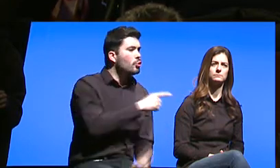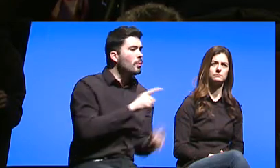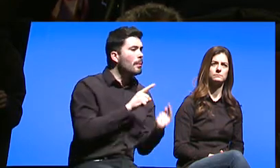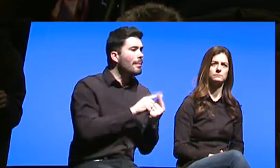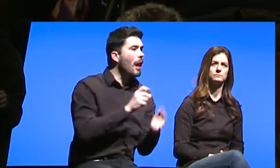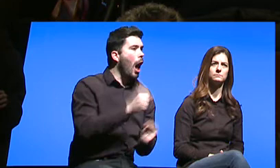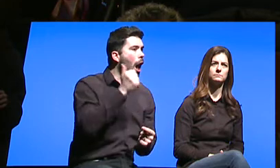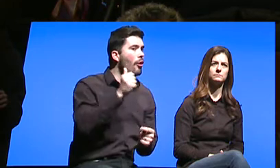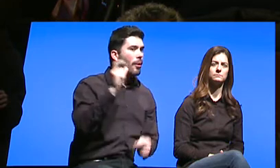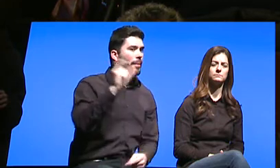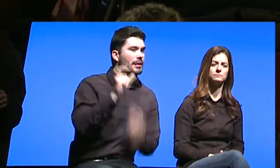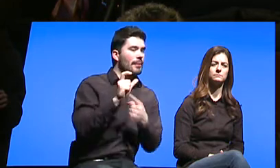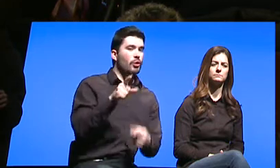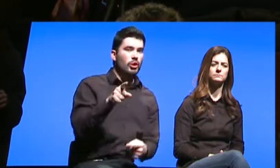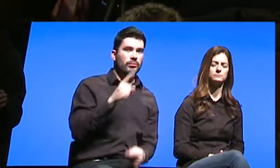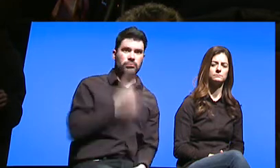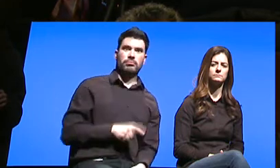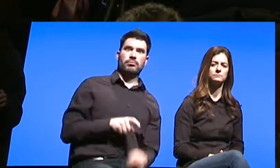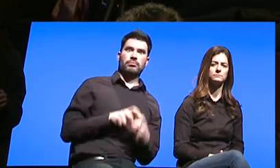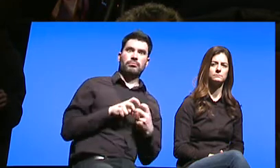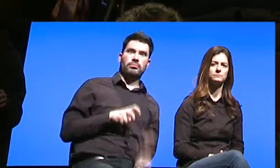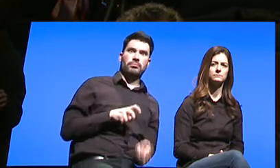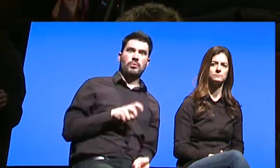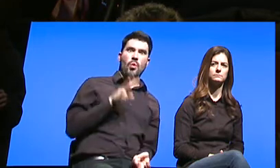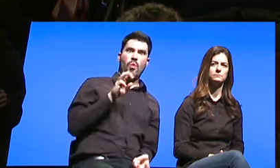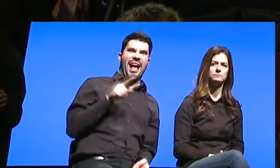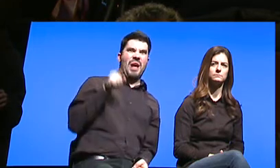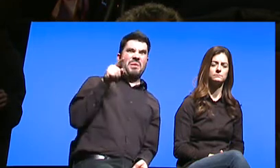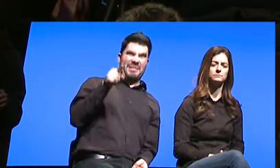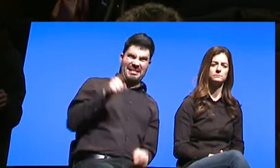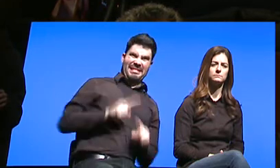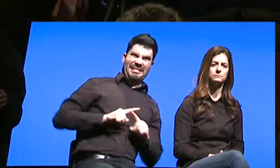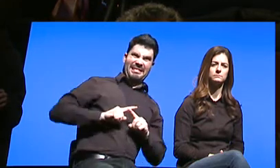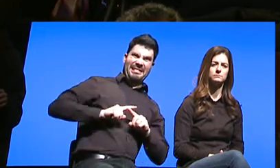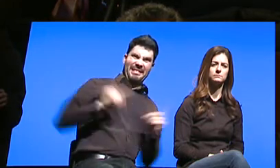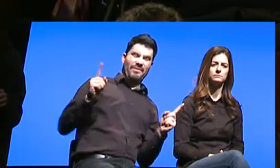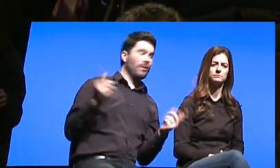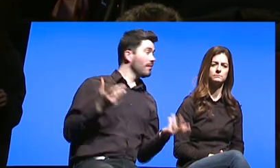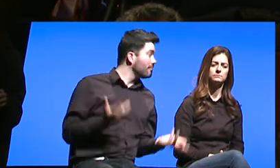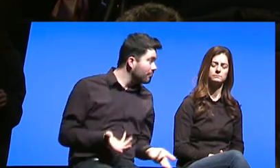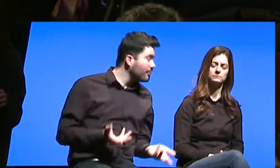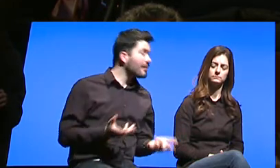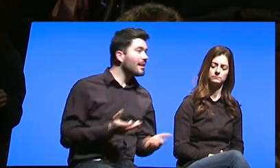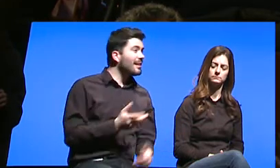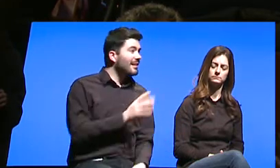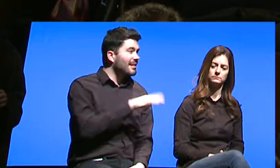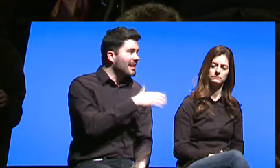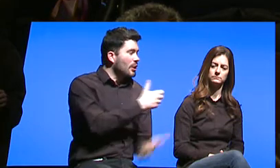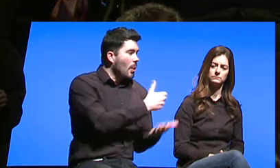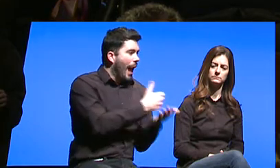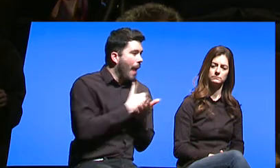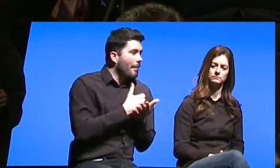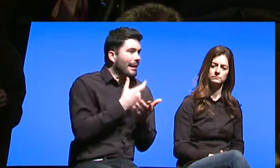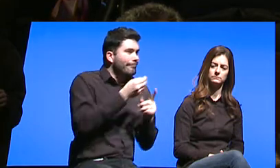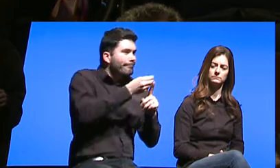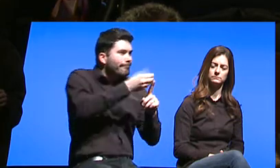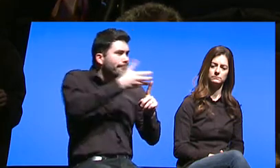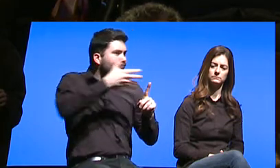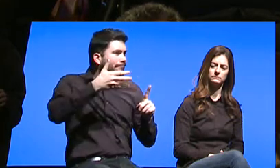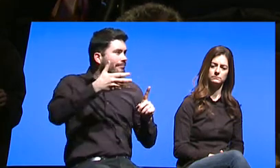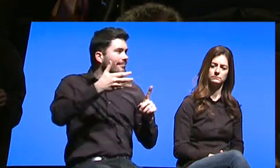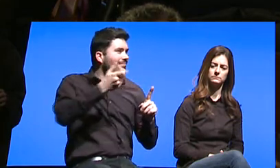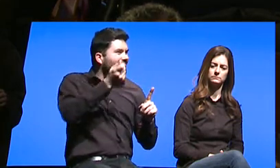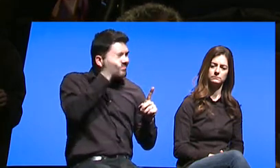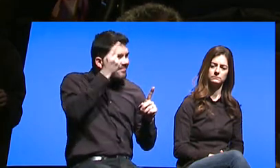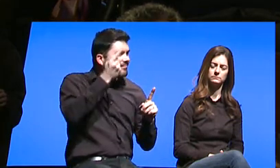went, "Wow, that's pretty different"? You know, I mean, can you help fill that out a little bit for me? Because